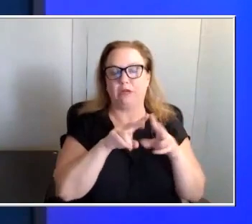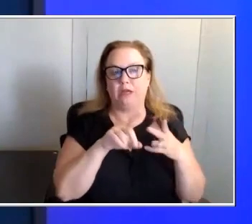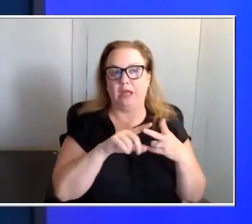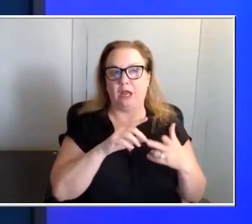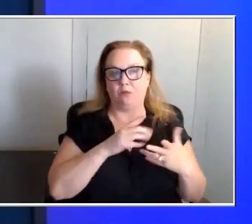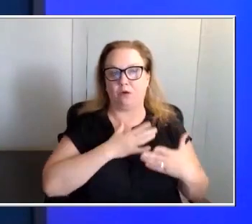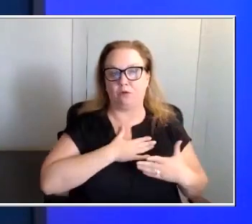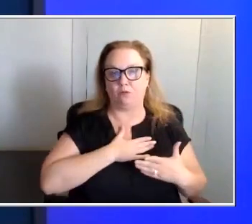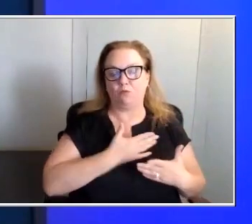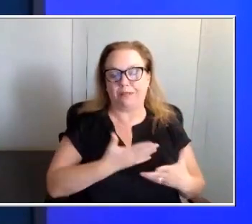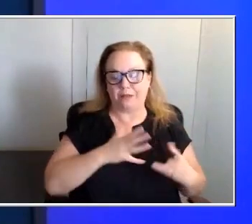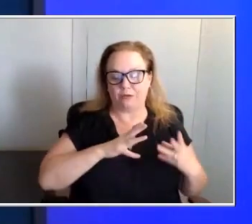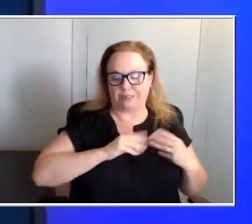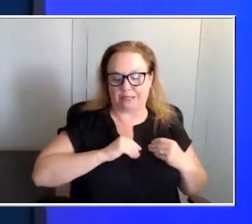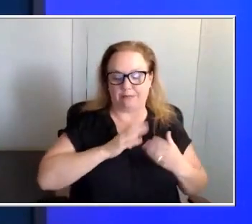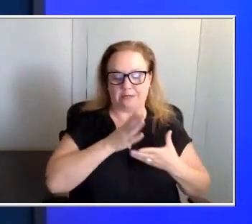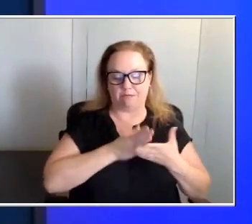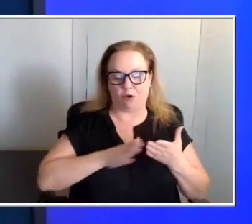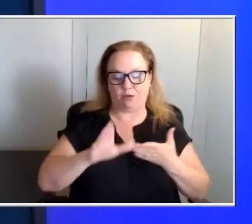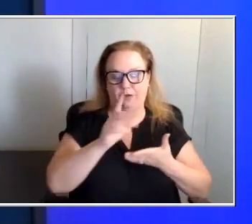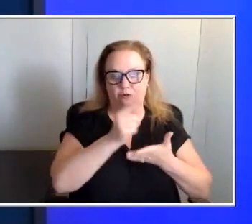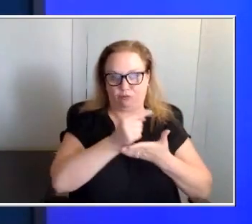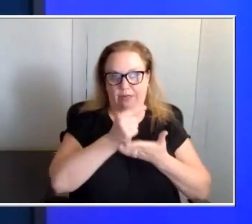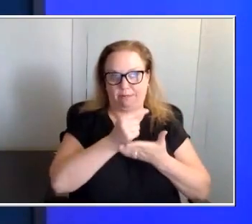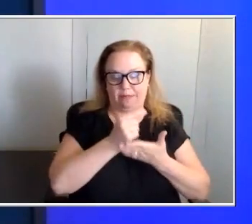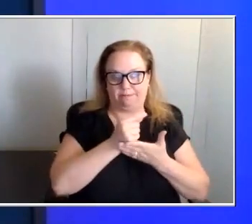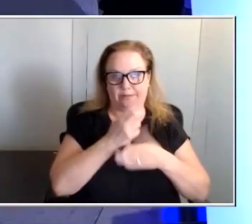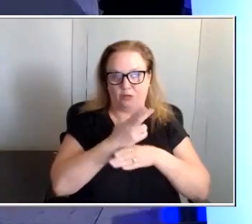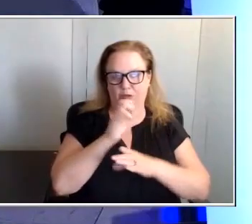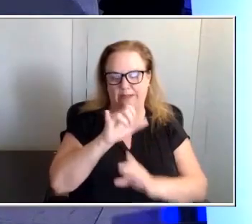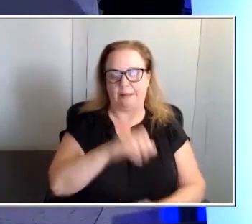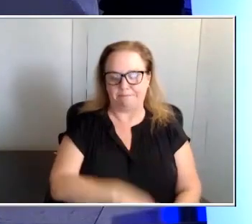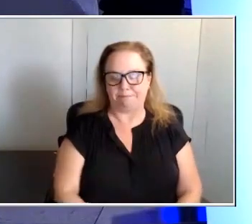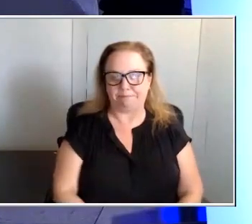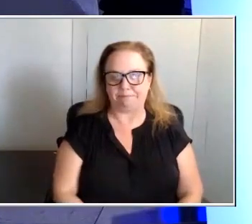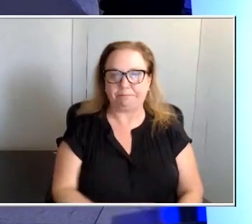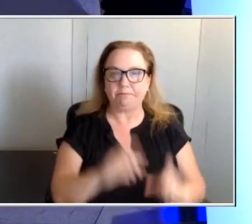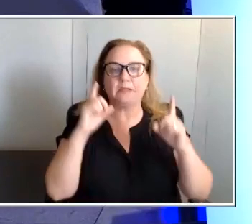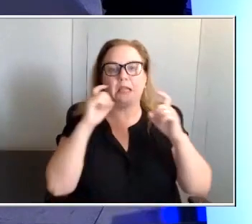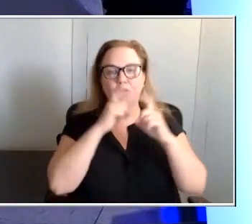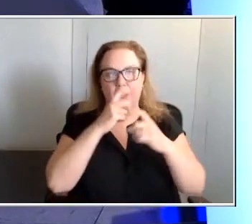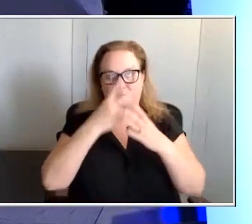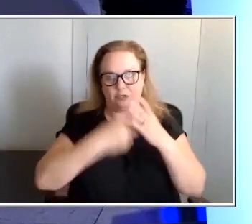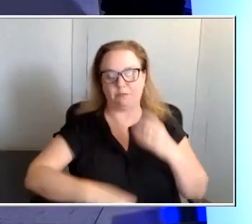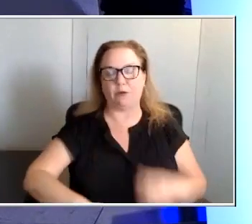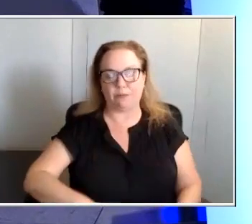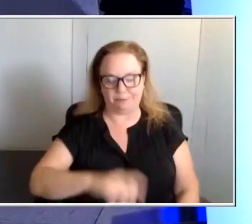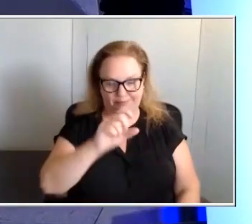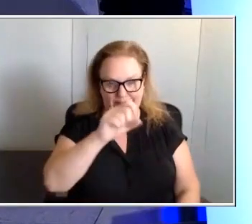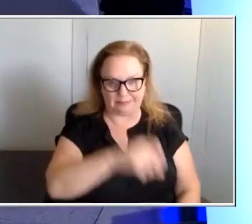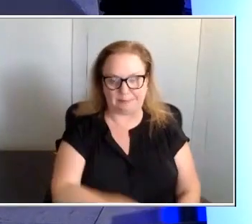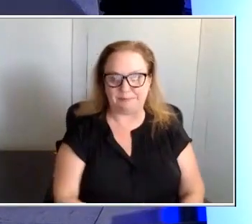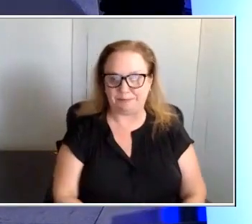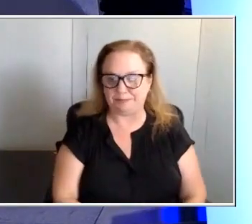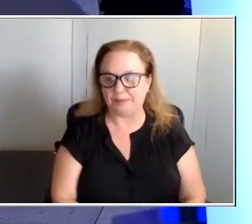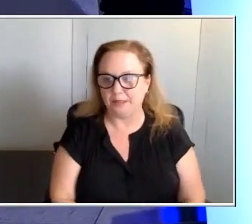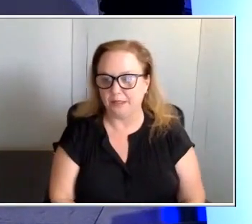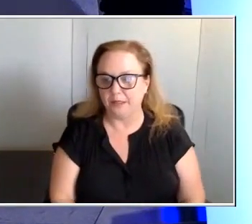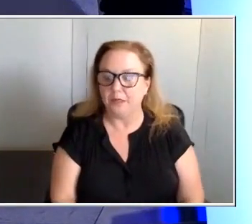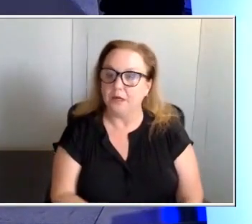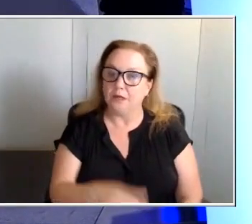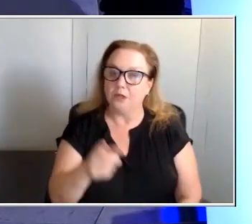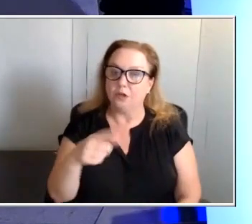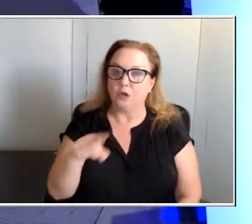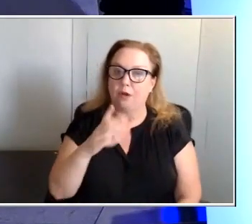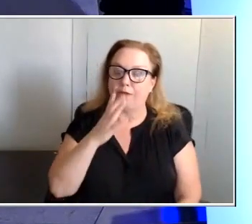part of their treatment, and then driving towards that goal. And there are complications to both procedures. Correct. Yep. So now you've got a new thing